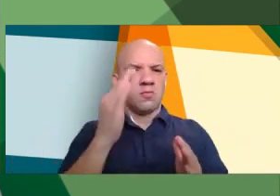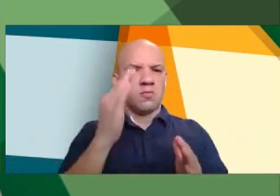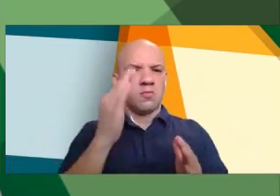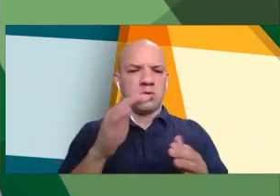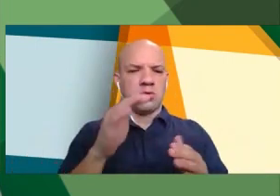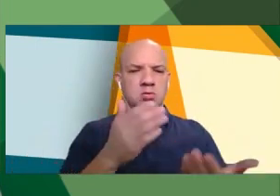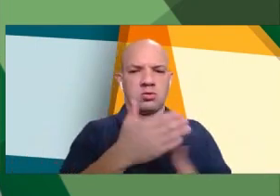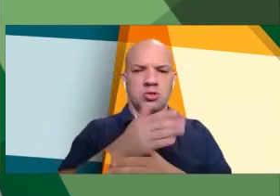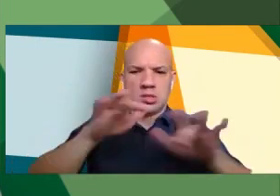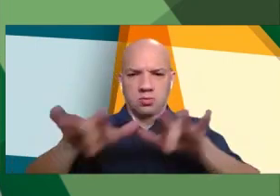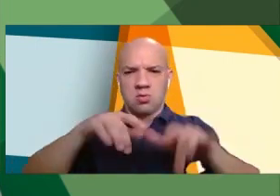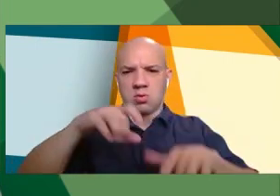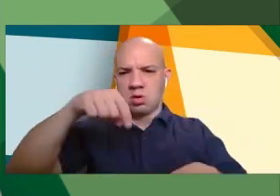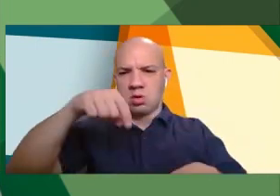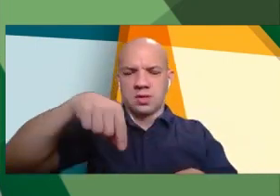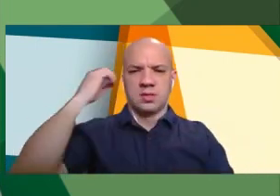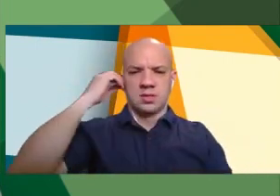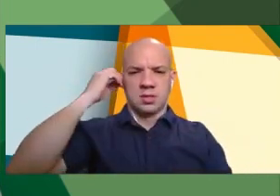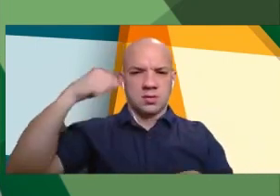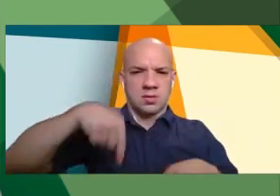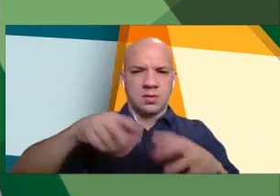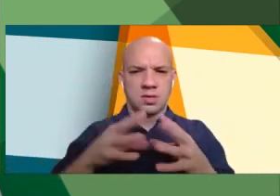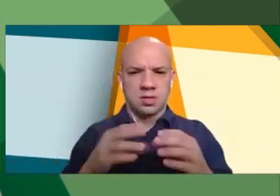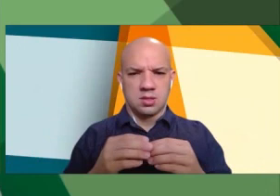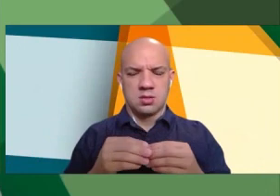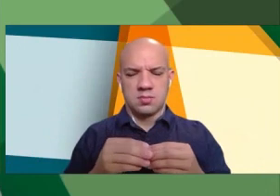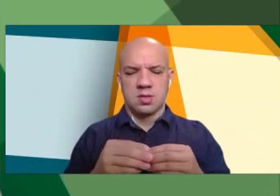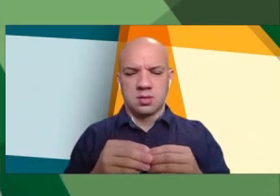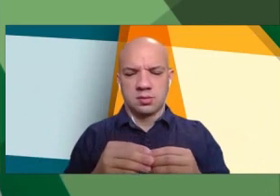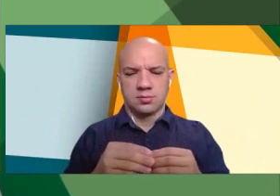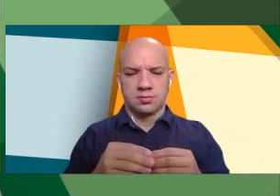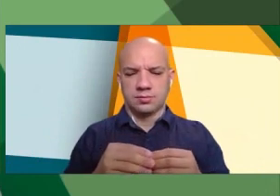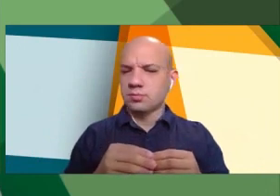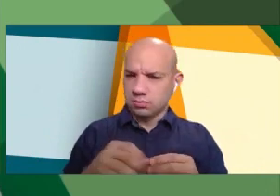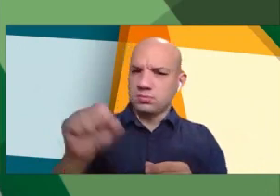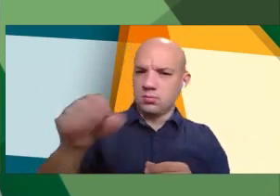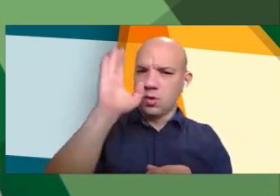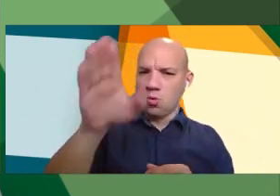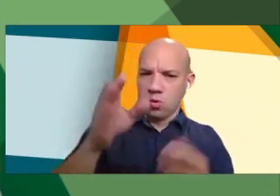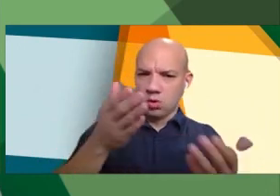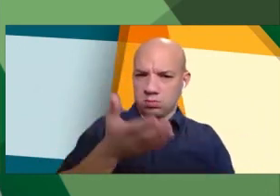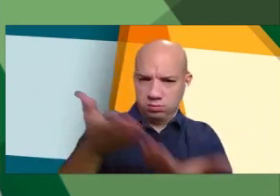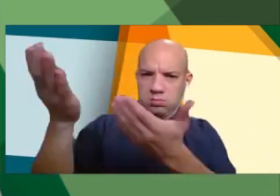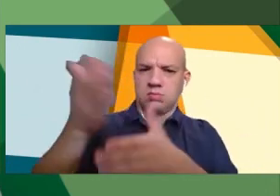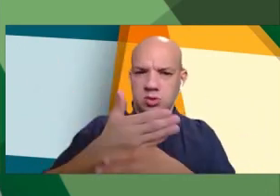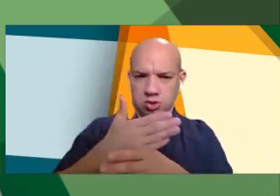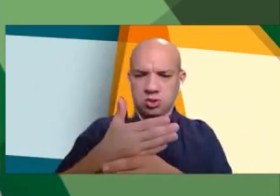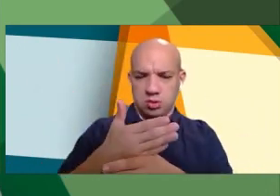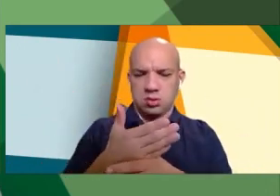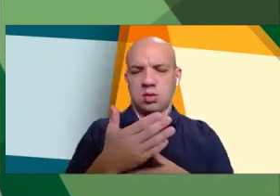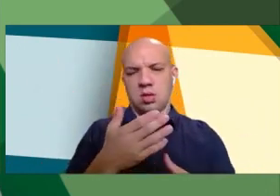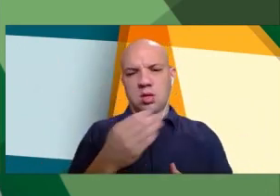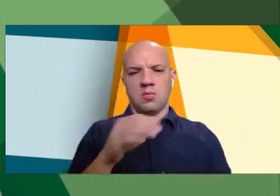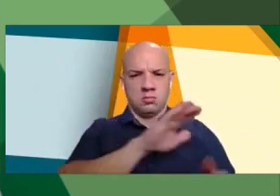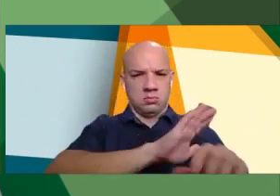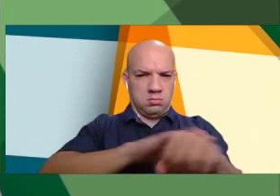this meeting. That the answer is yes, and we will notify all of you the availability of the recording,